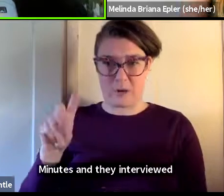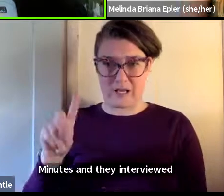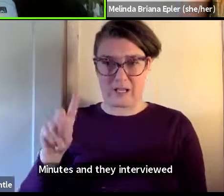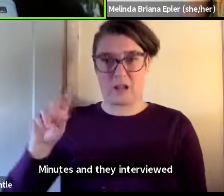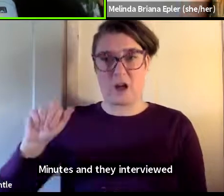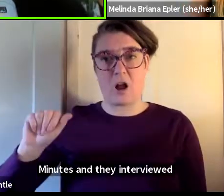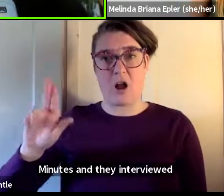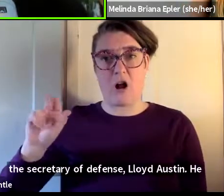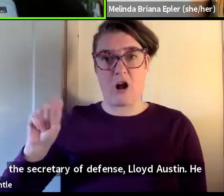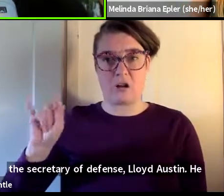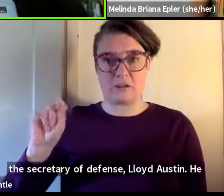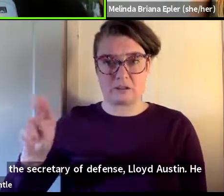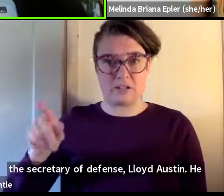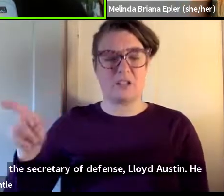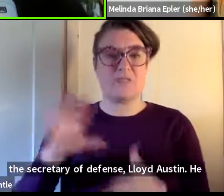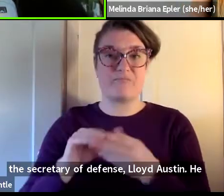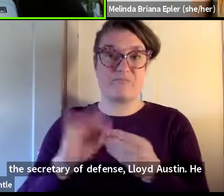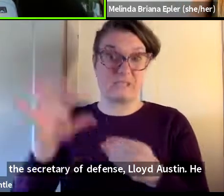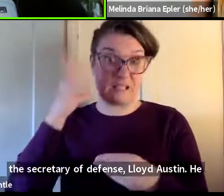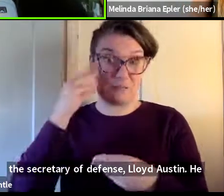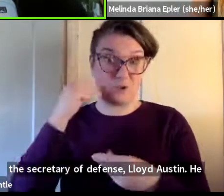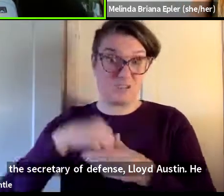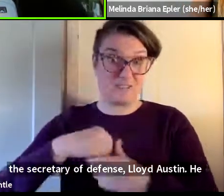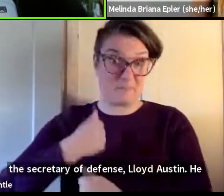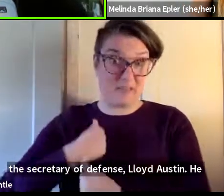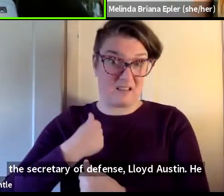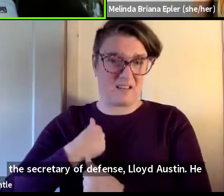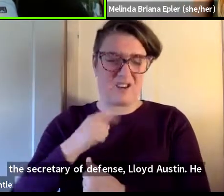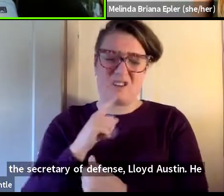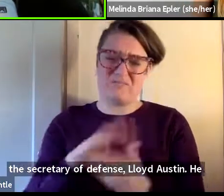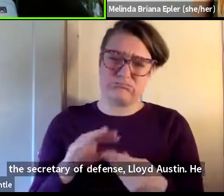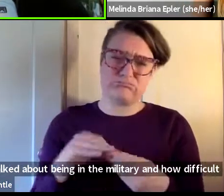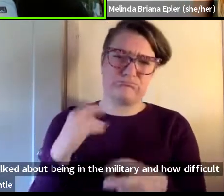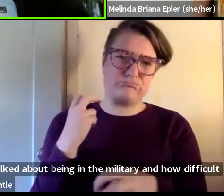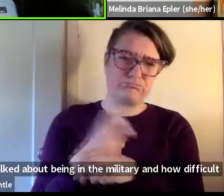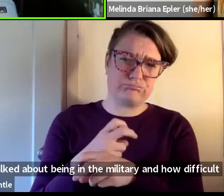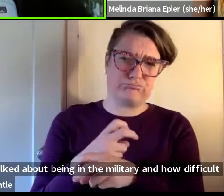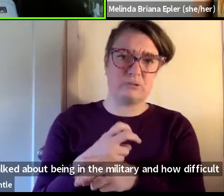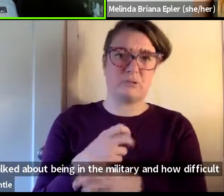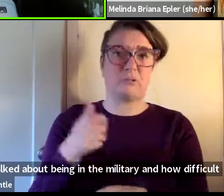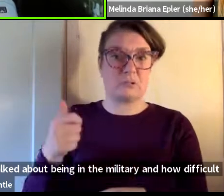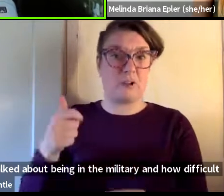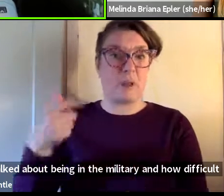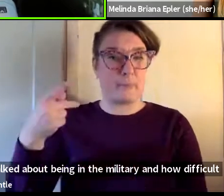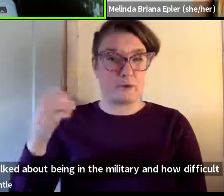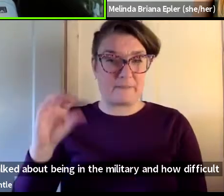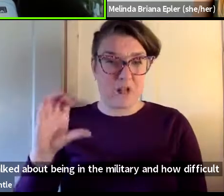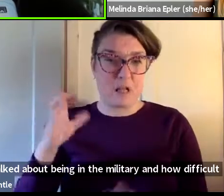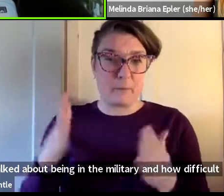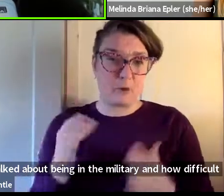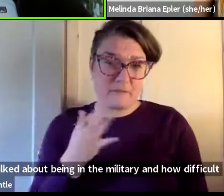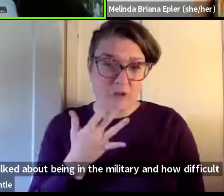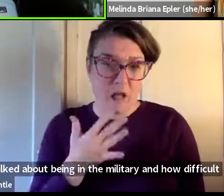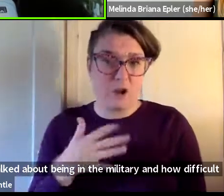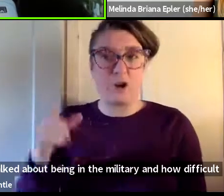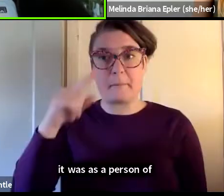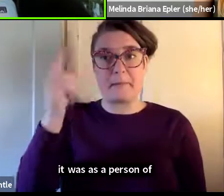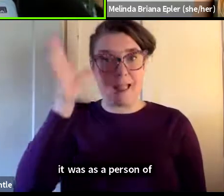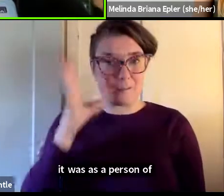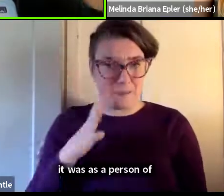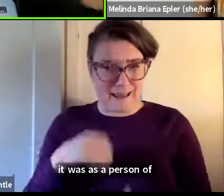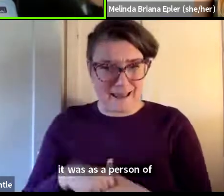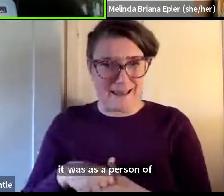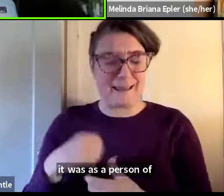being in the military and how difficult it was as a person of color, as a Black man in the